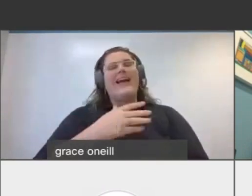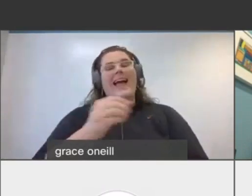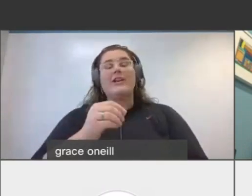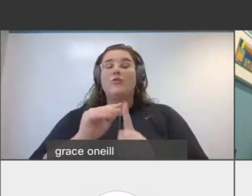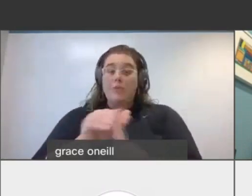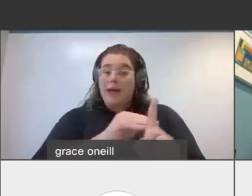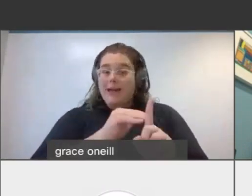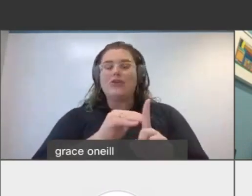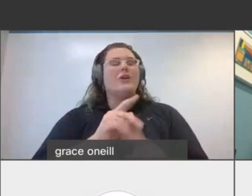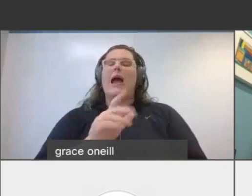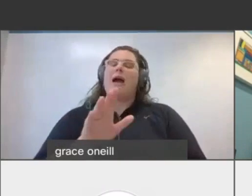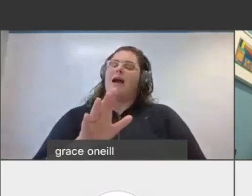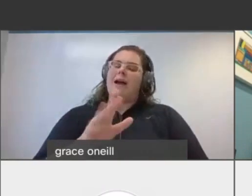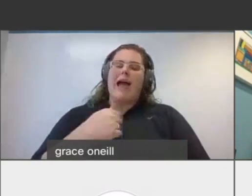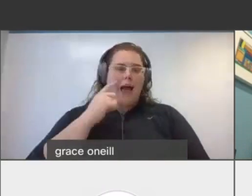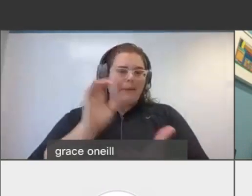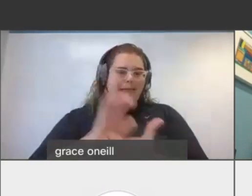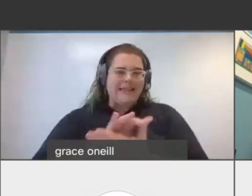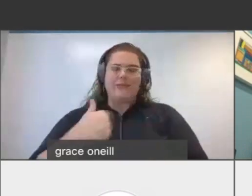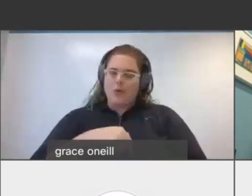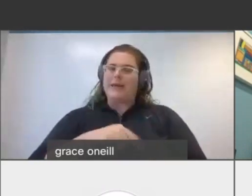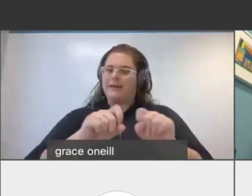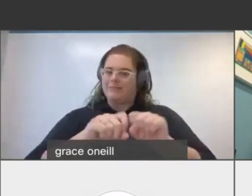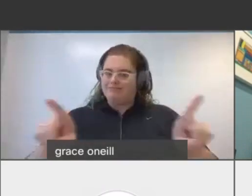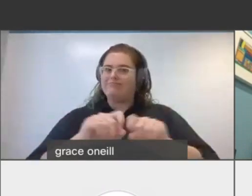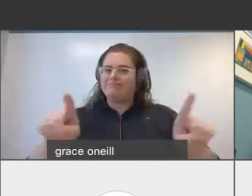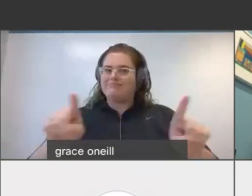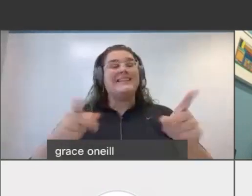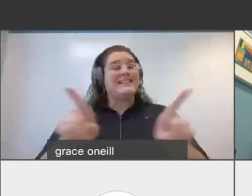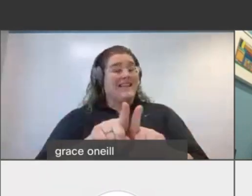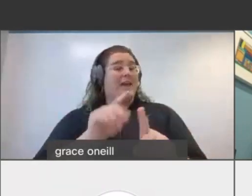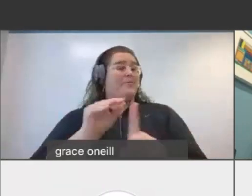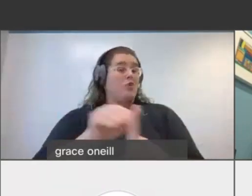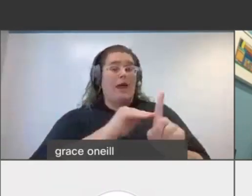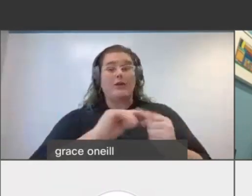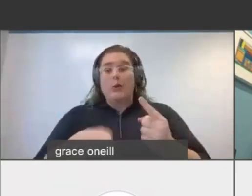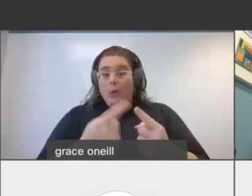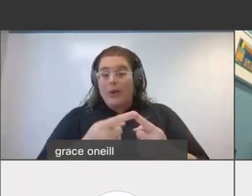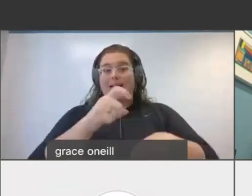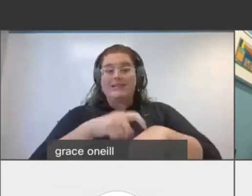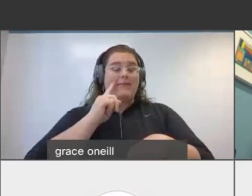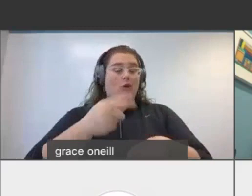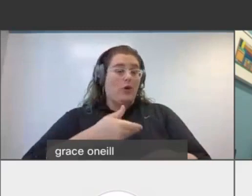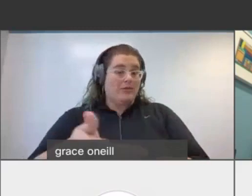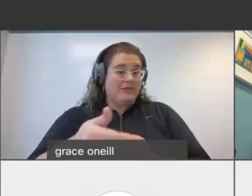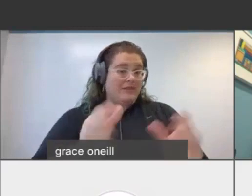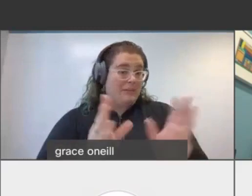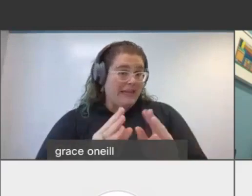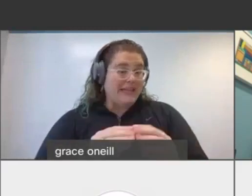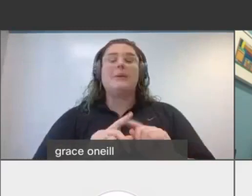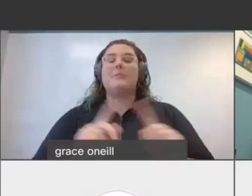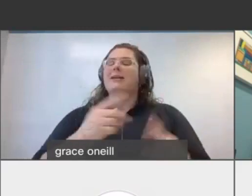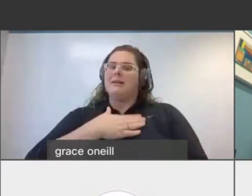and I believe we send this reminder out when we send out the invitation for the meeting, but if people can get us their